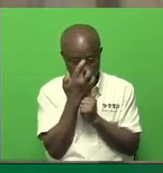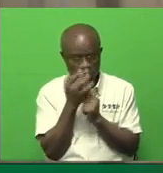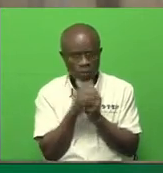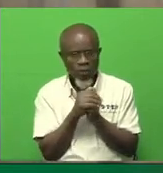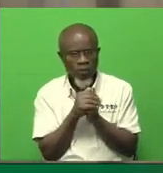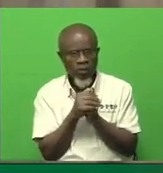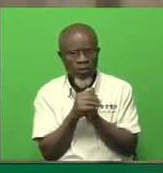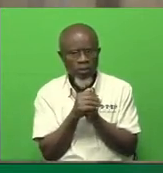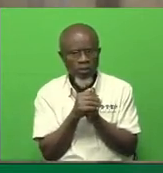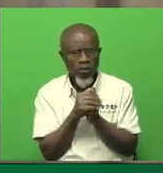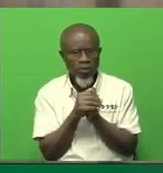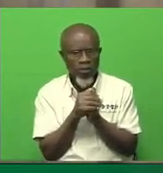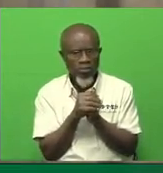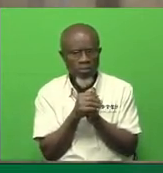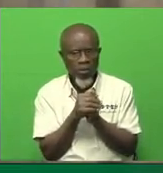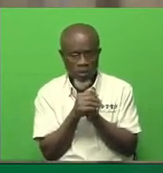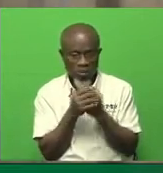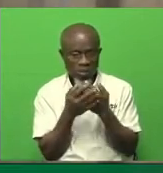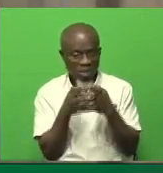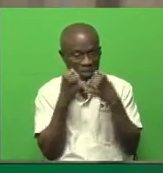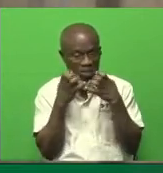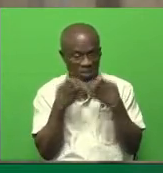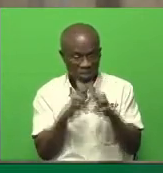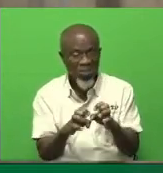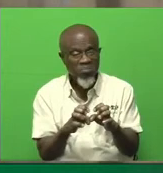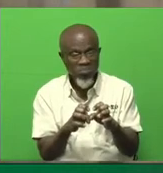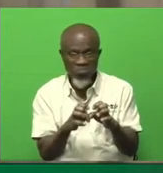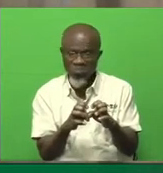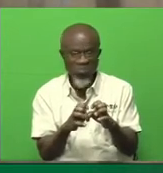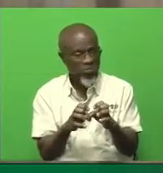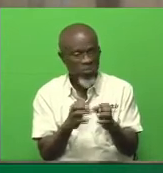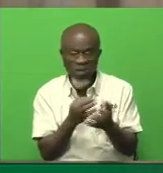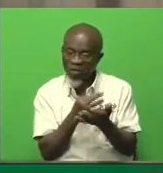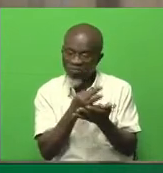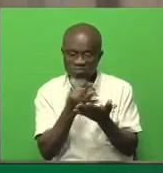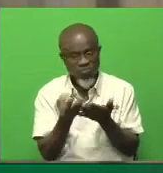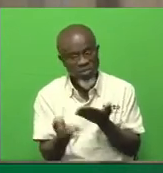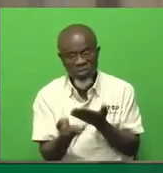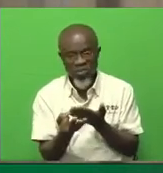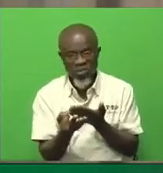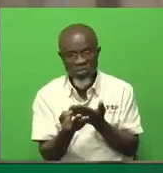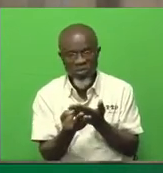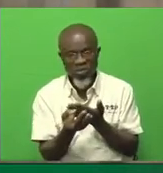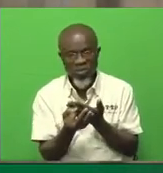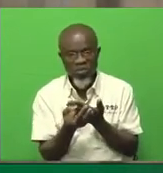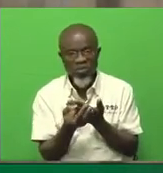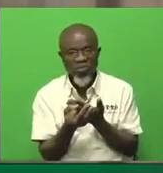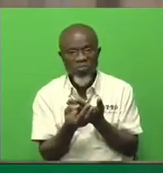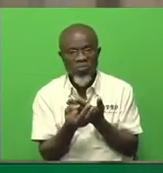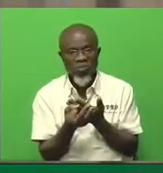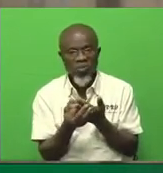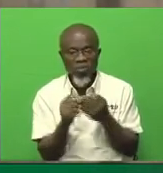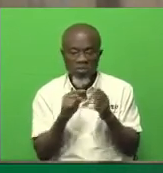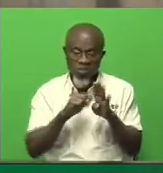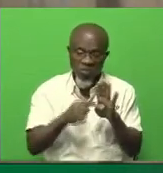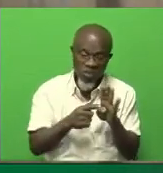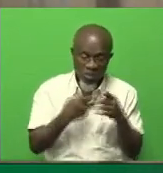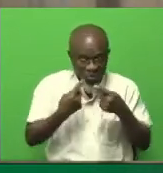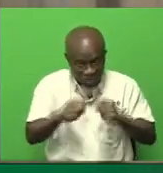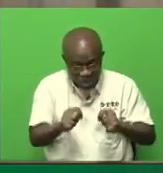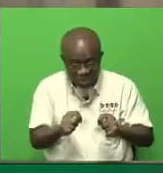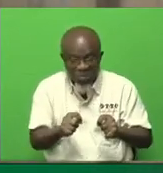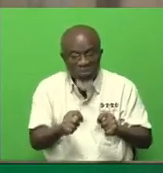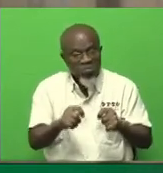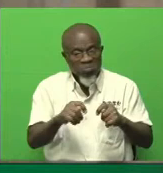was an exercise in futility then because you discussed something you you come here yes you stand up your list of all your